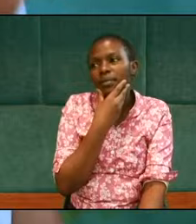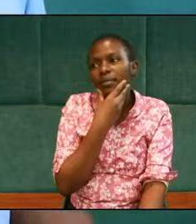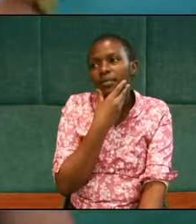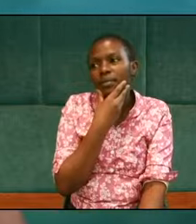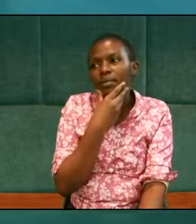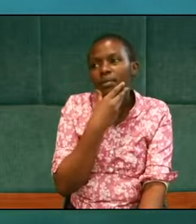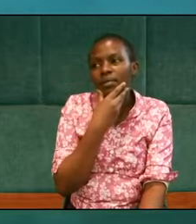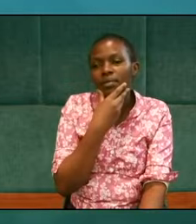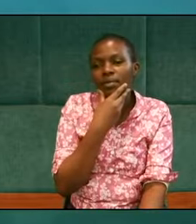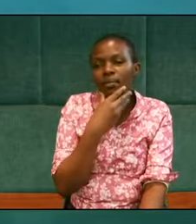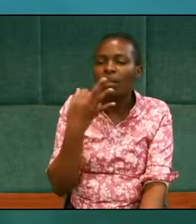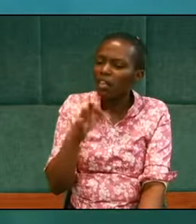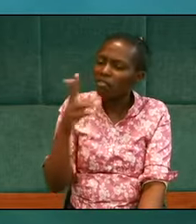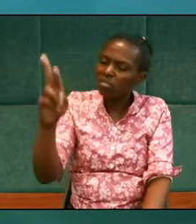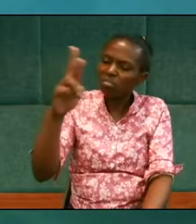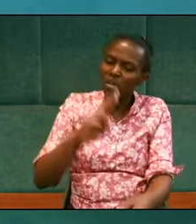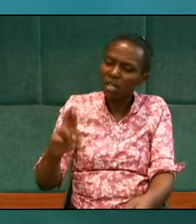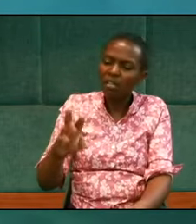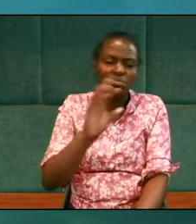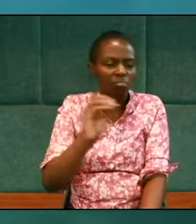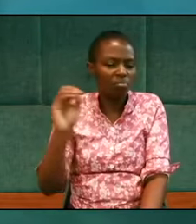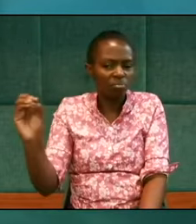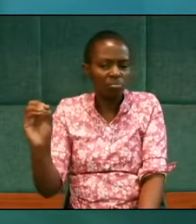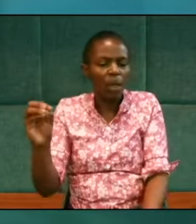If you're not working, don't marry.